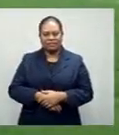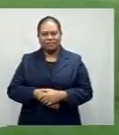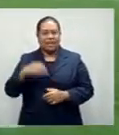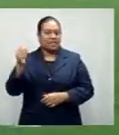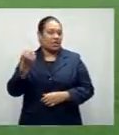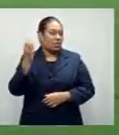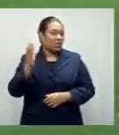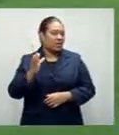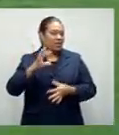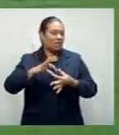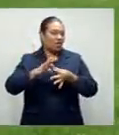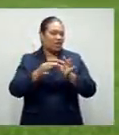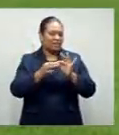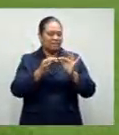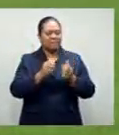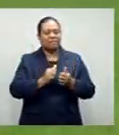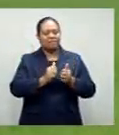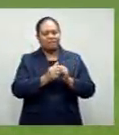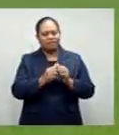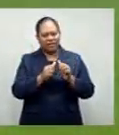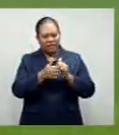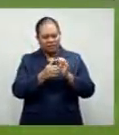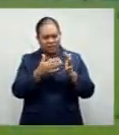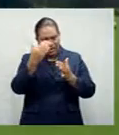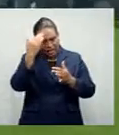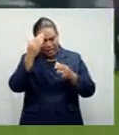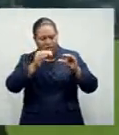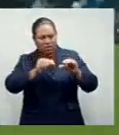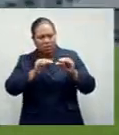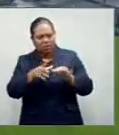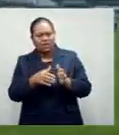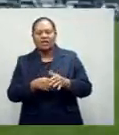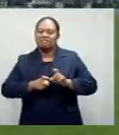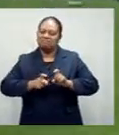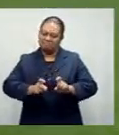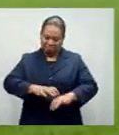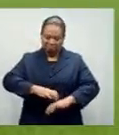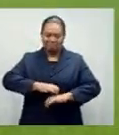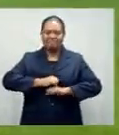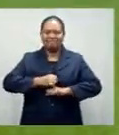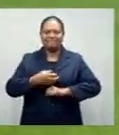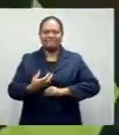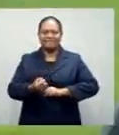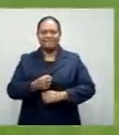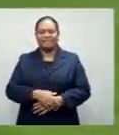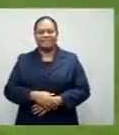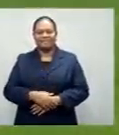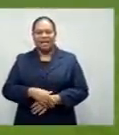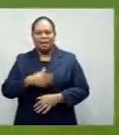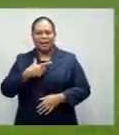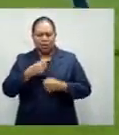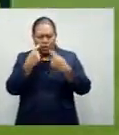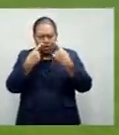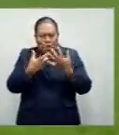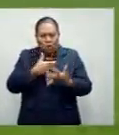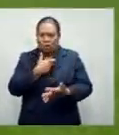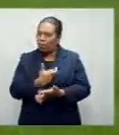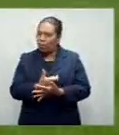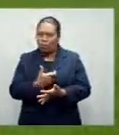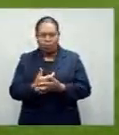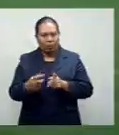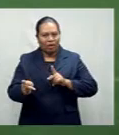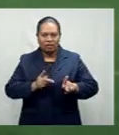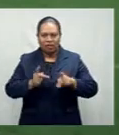medalists have a mammoth task ahead, and head coach Gareth Baber remains confident. After an impressive performance at Oceania